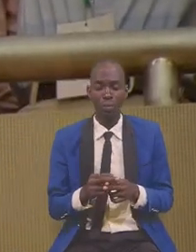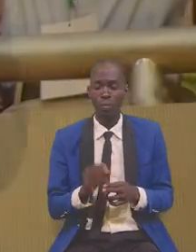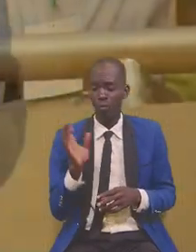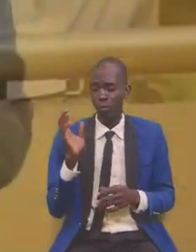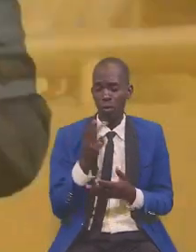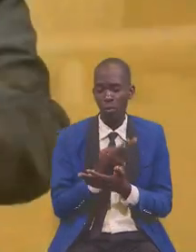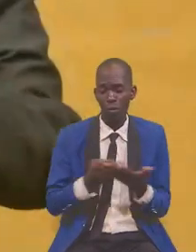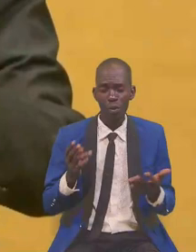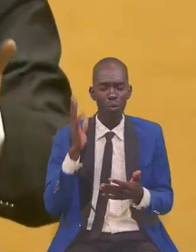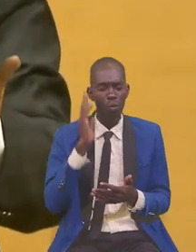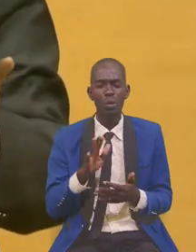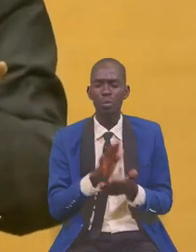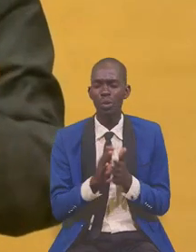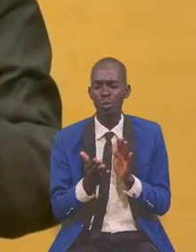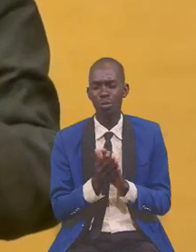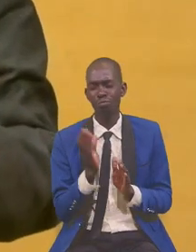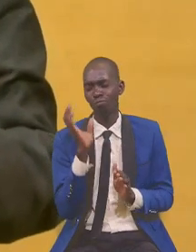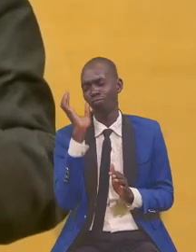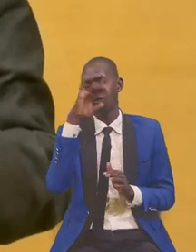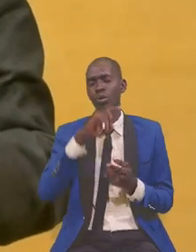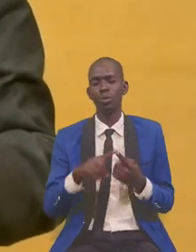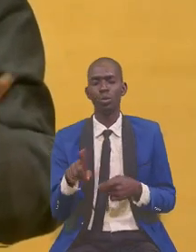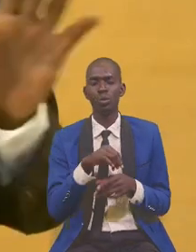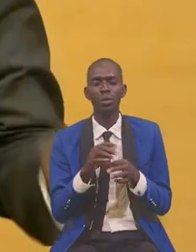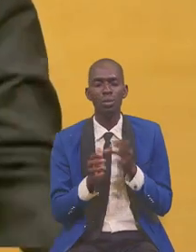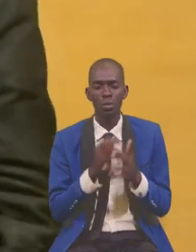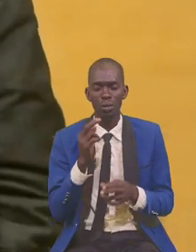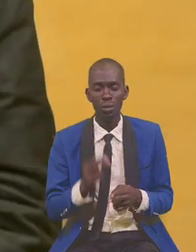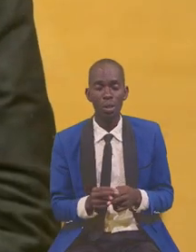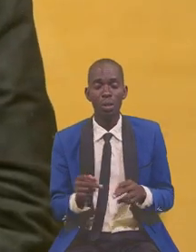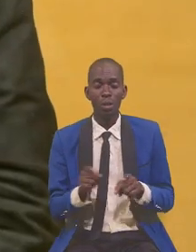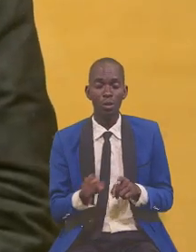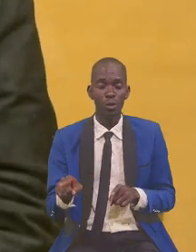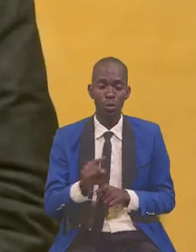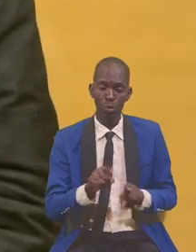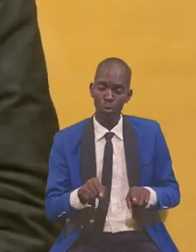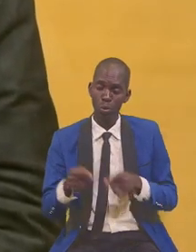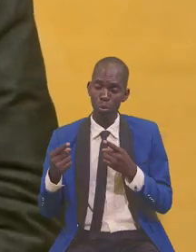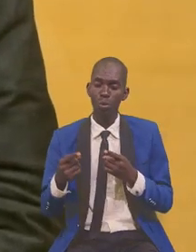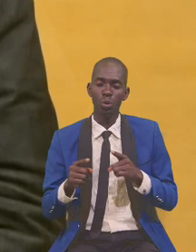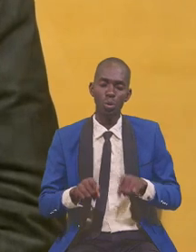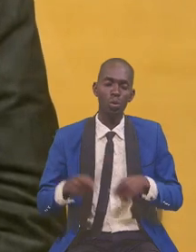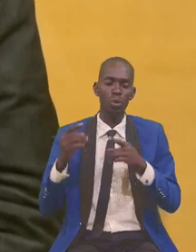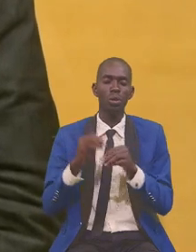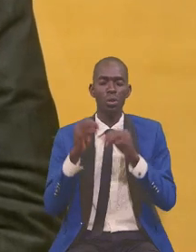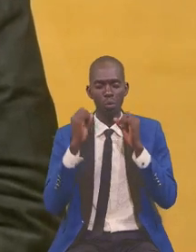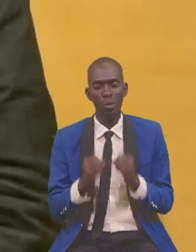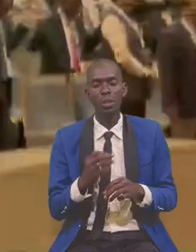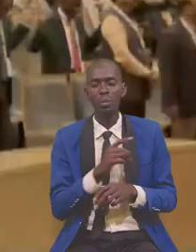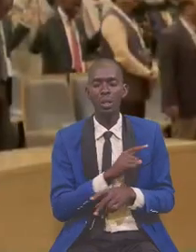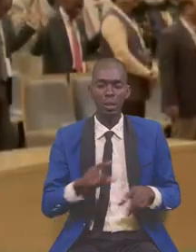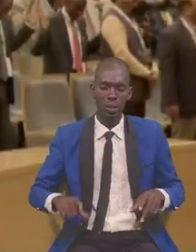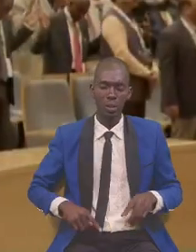Failure will become foreign to you. As you go in the power of the